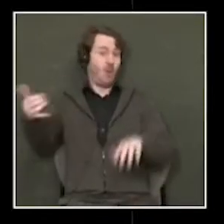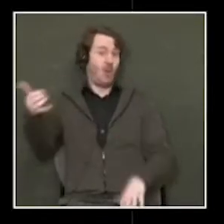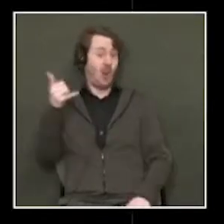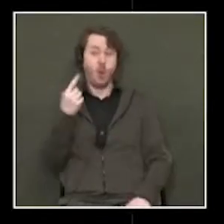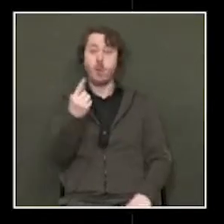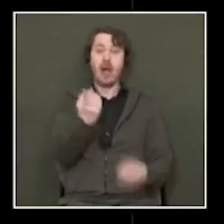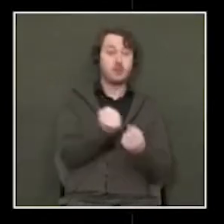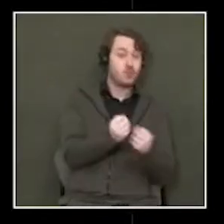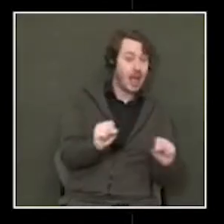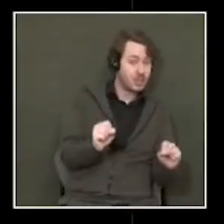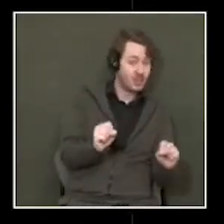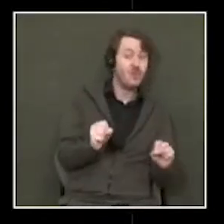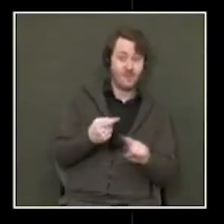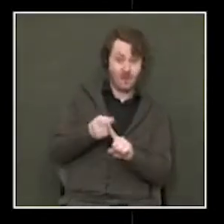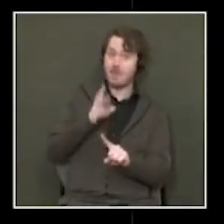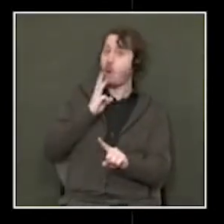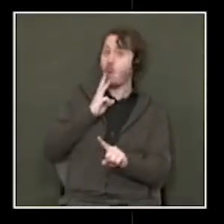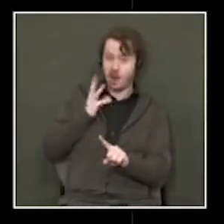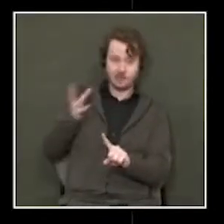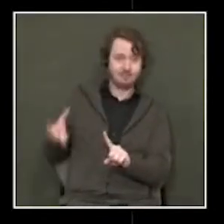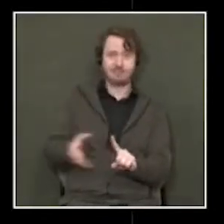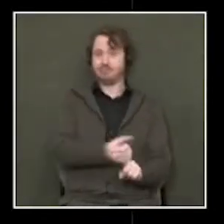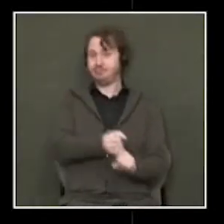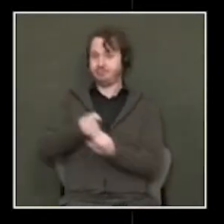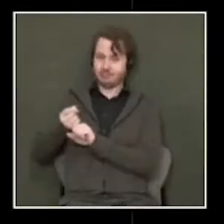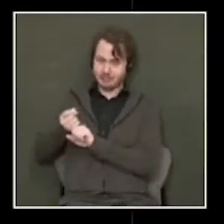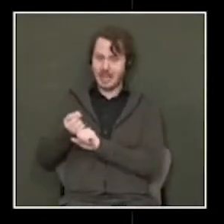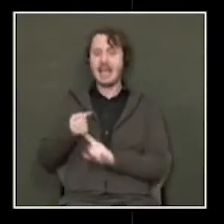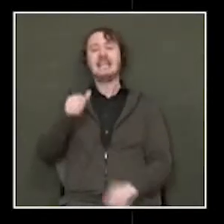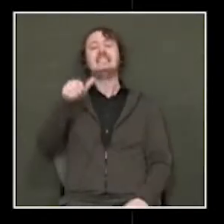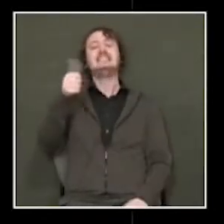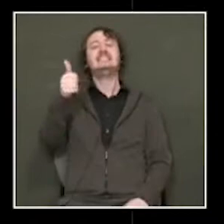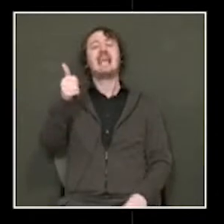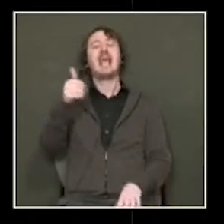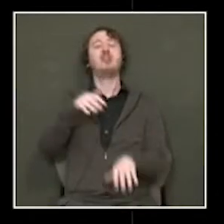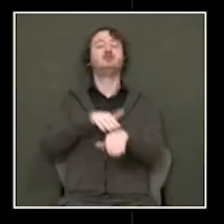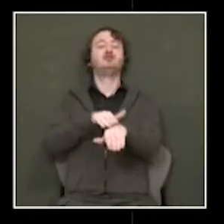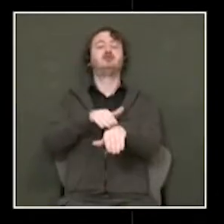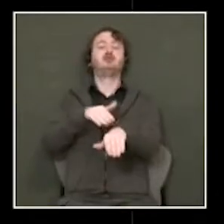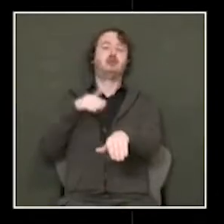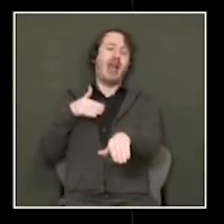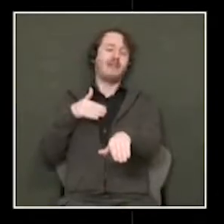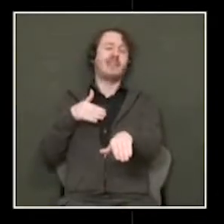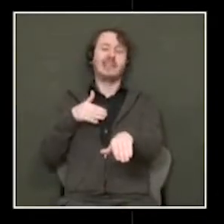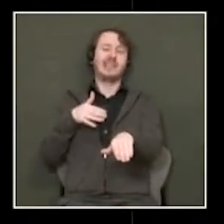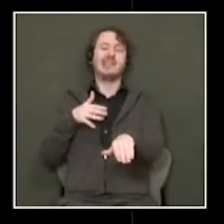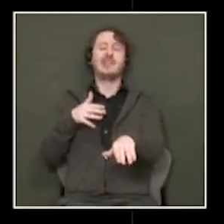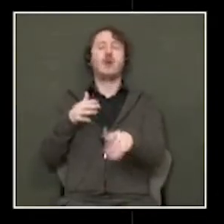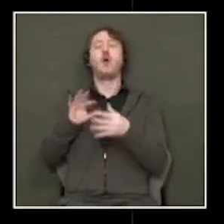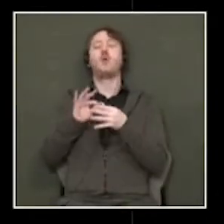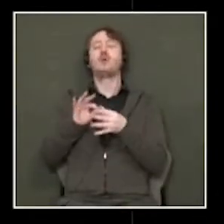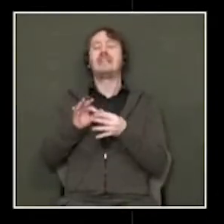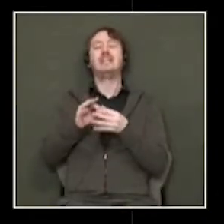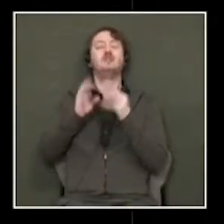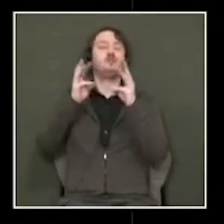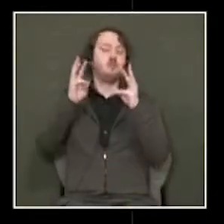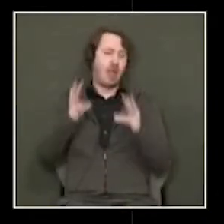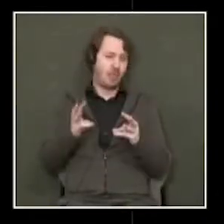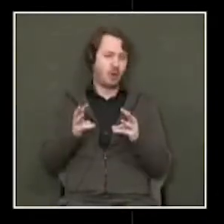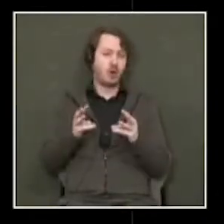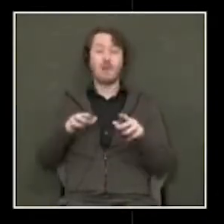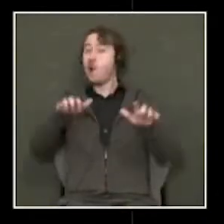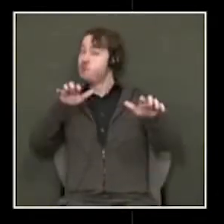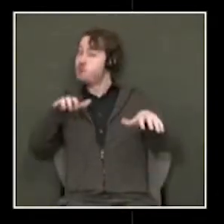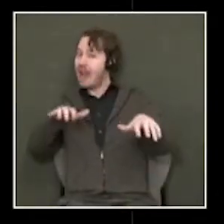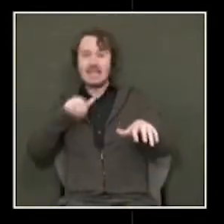rescue, 1 high water rescue, and 10 traffic-related calls related to weather. Those crashes are rain-related,